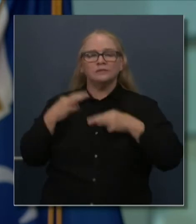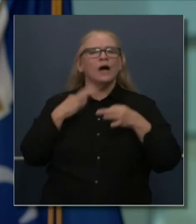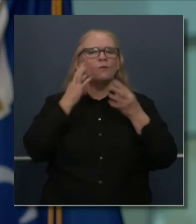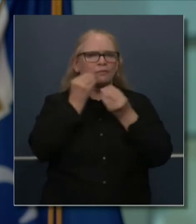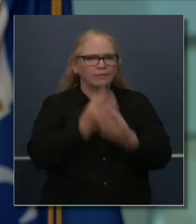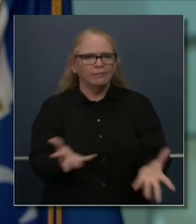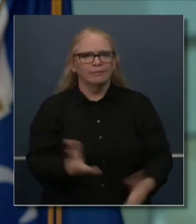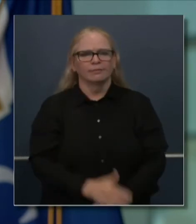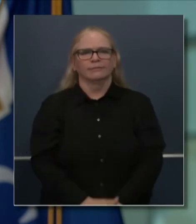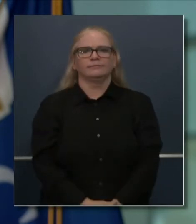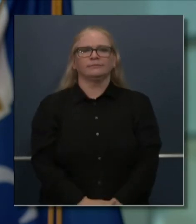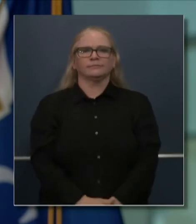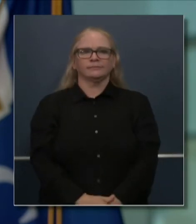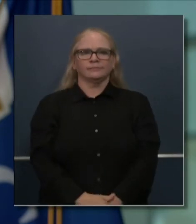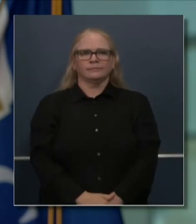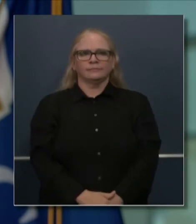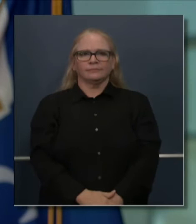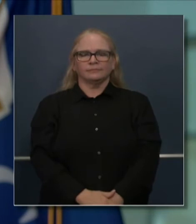7.